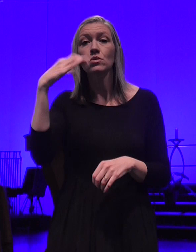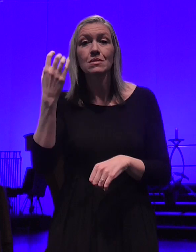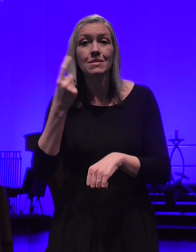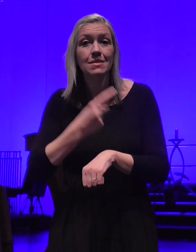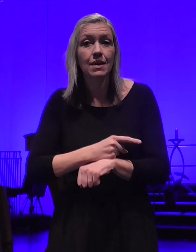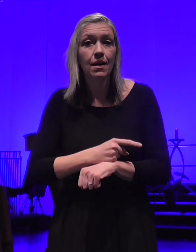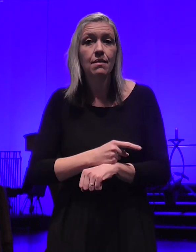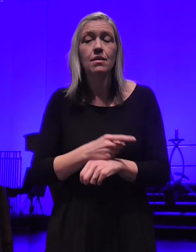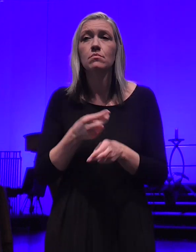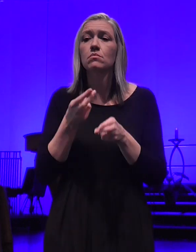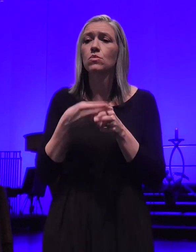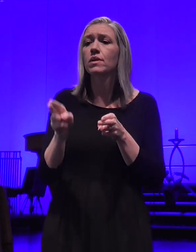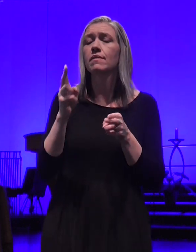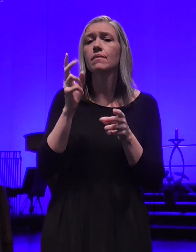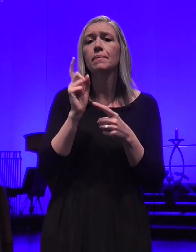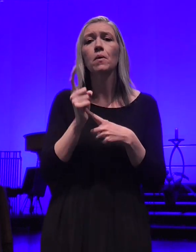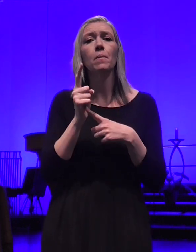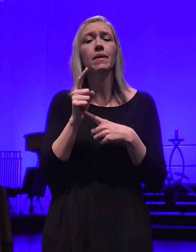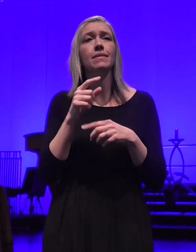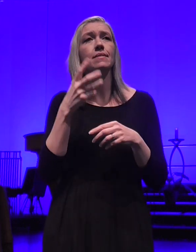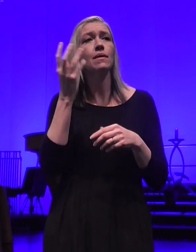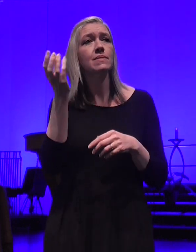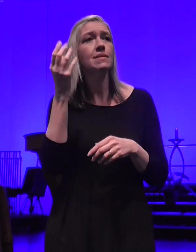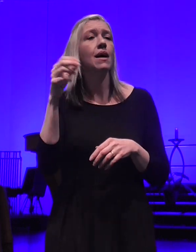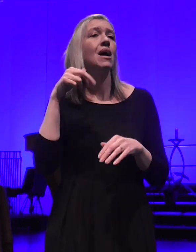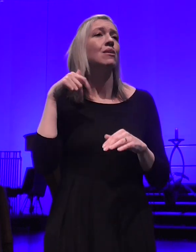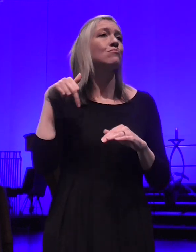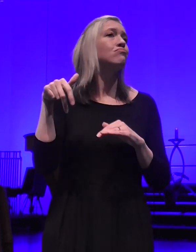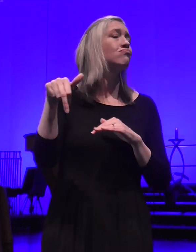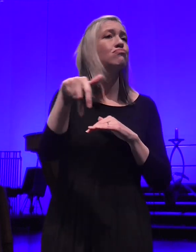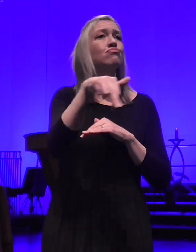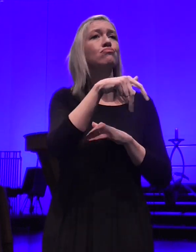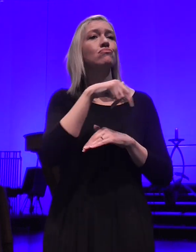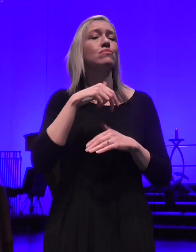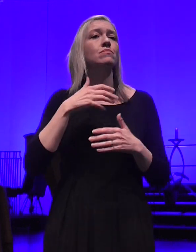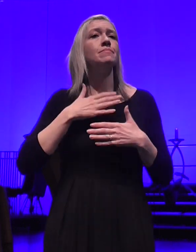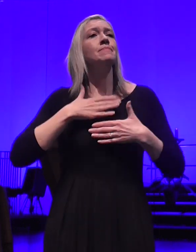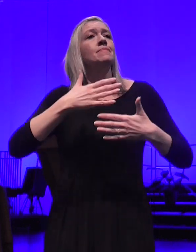porch, a little walk around the block to take a deep breath,